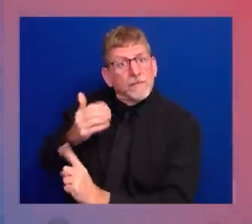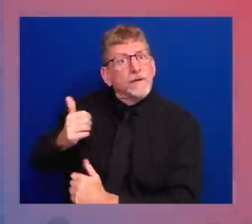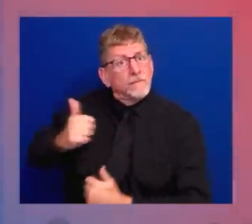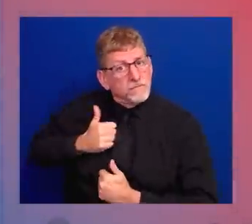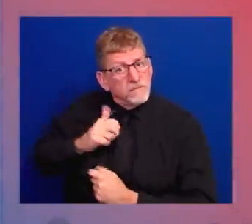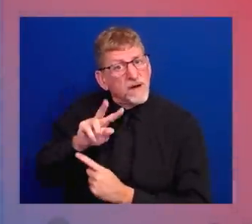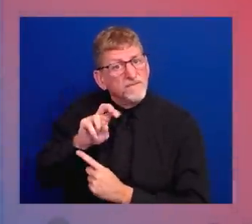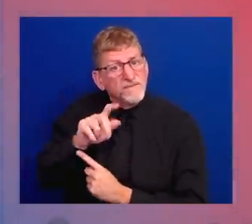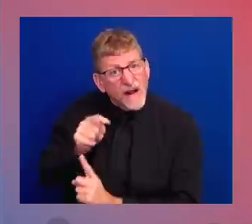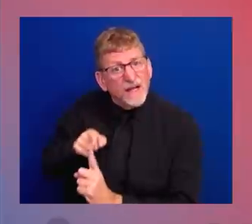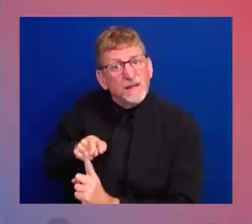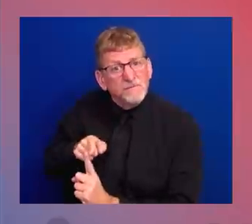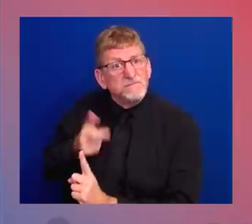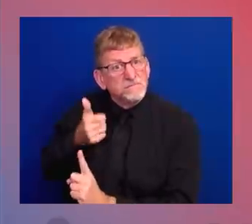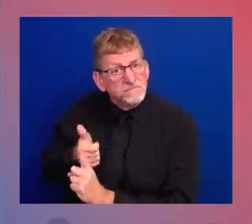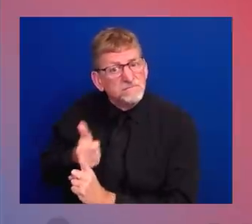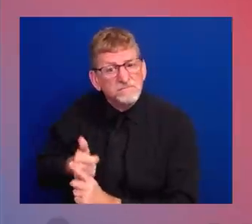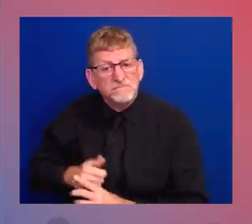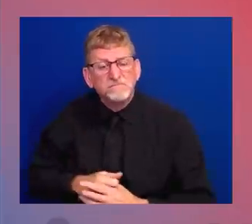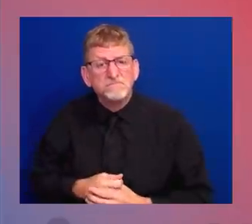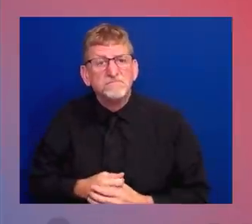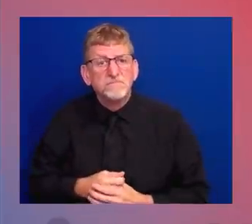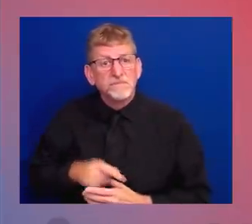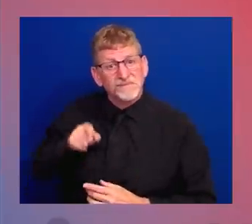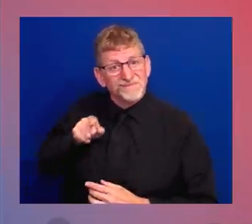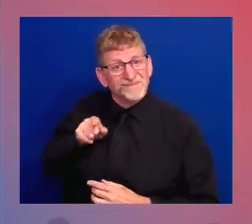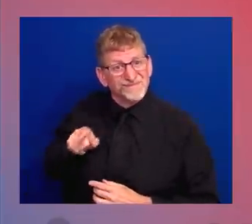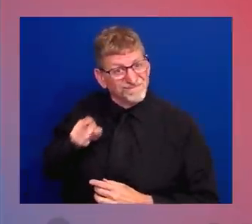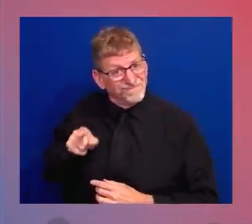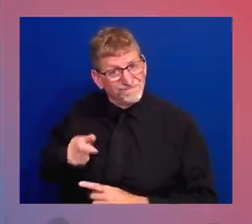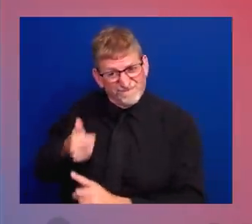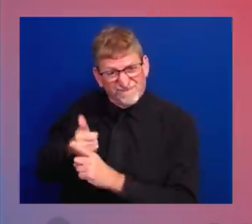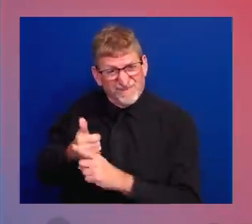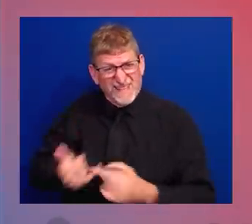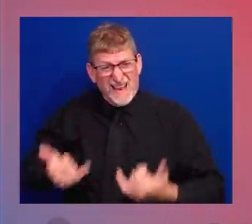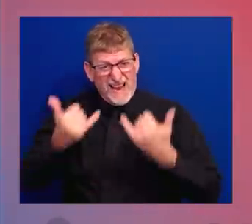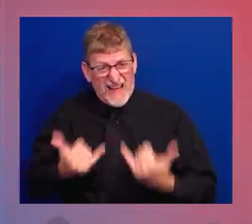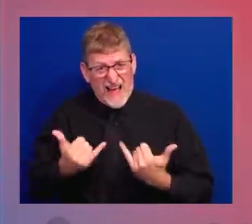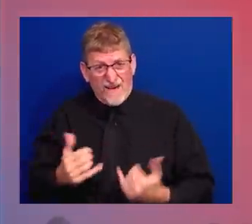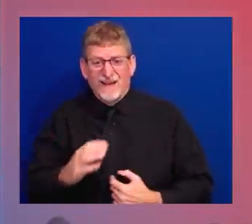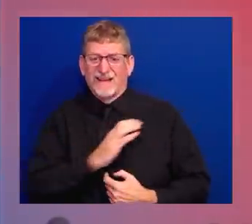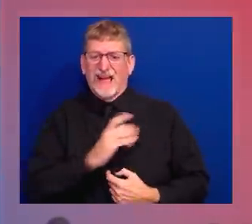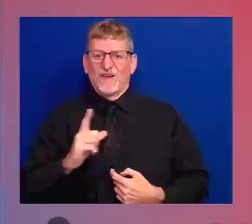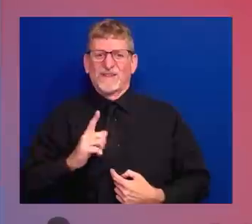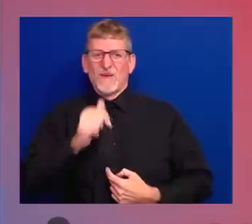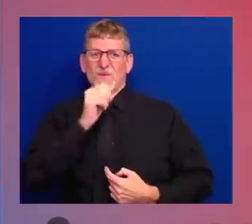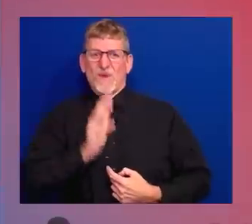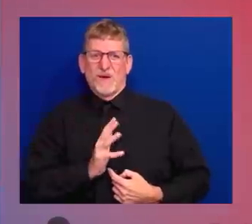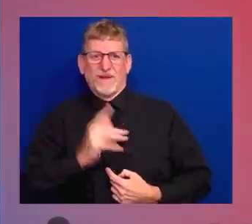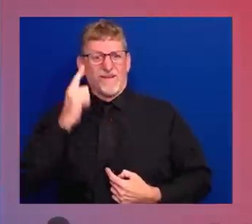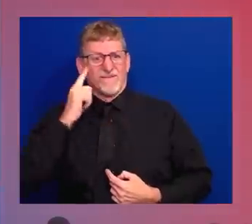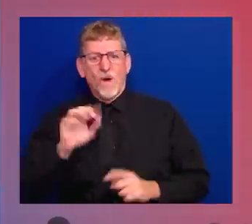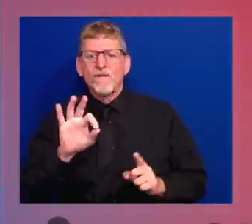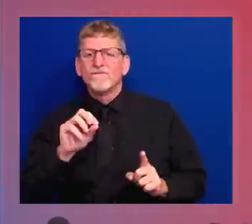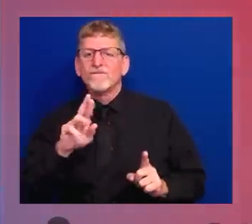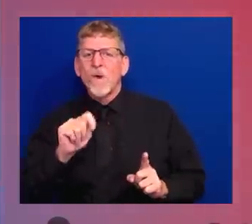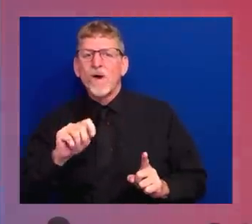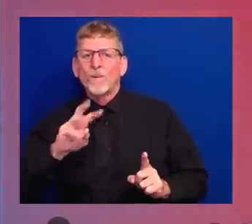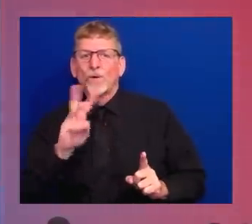representative of Fort Worth's 9th District, and her constituent, who happens to be my brother